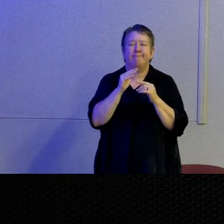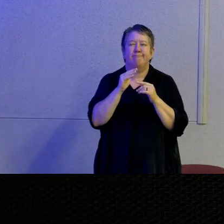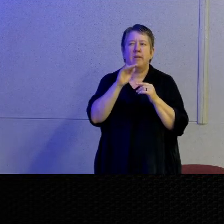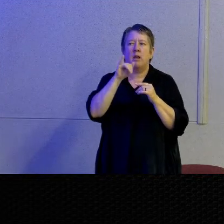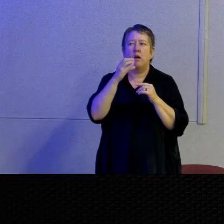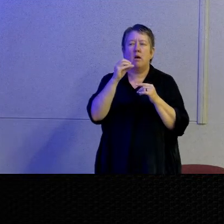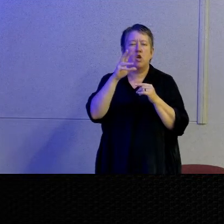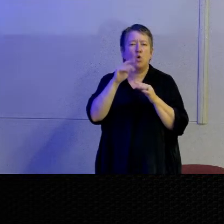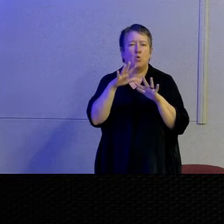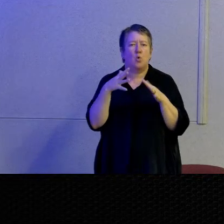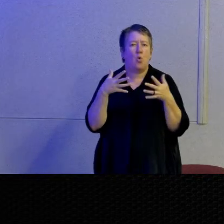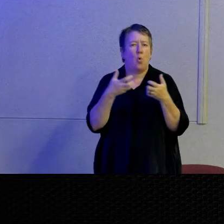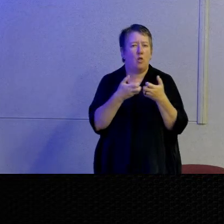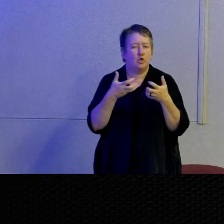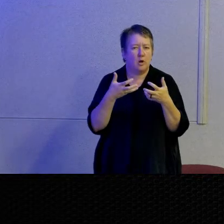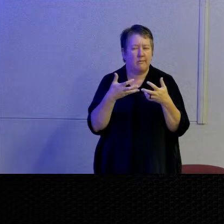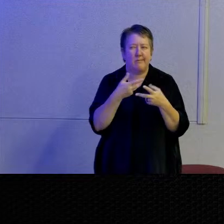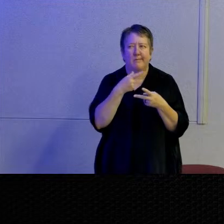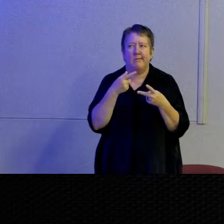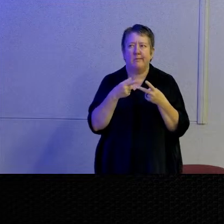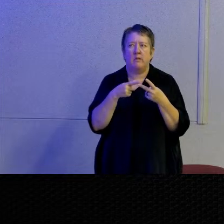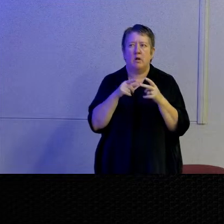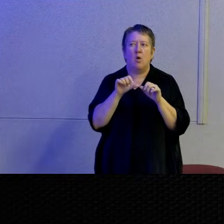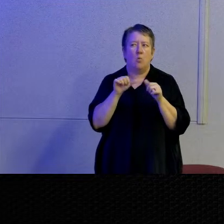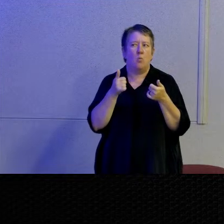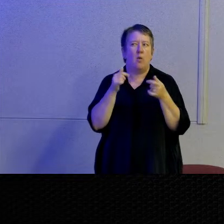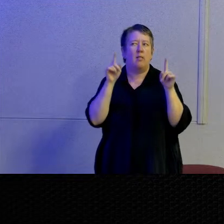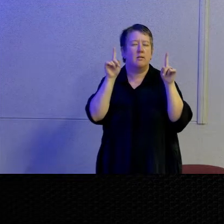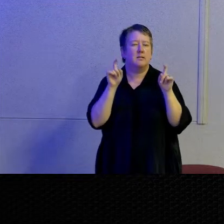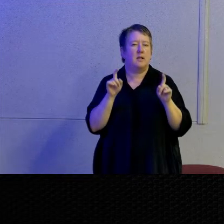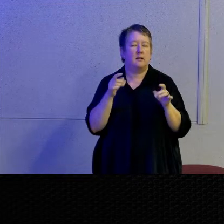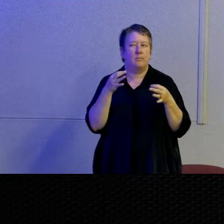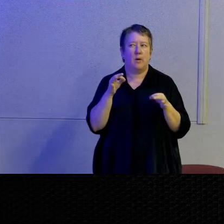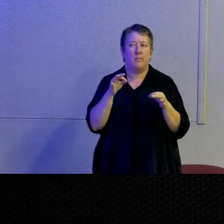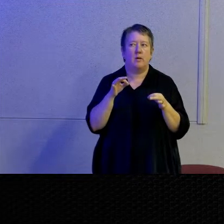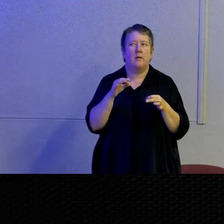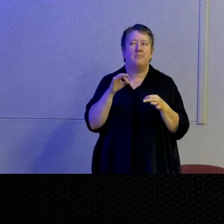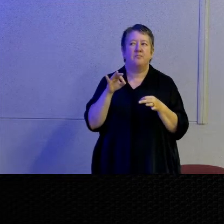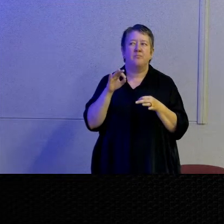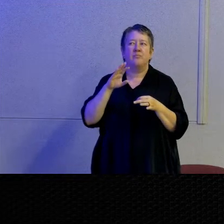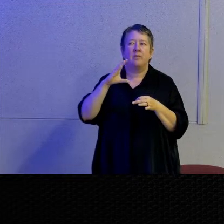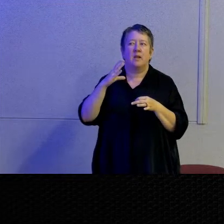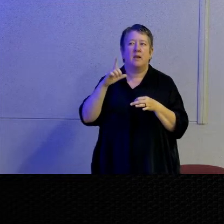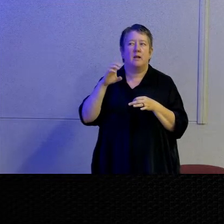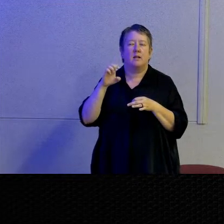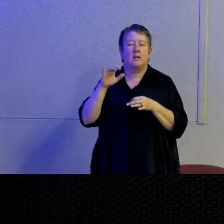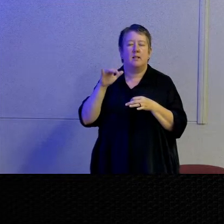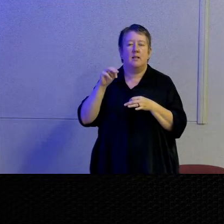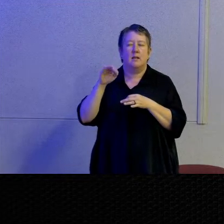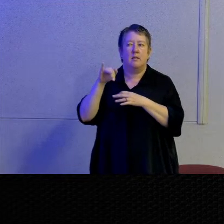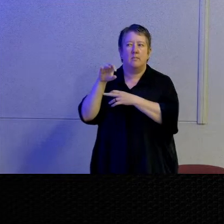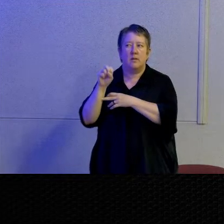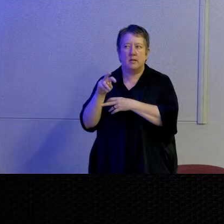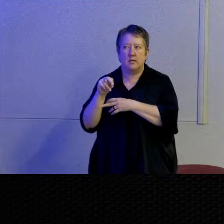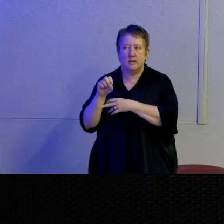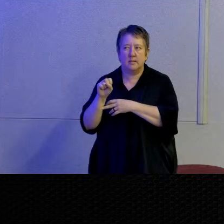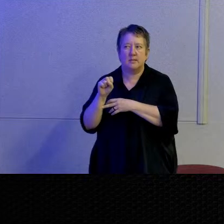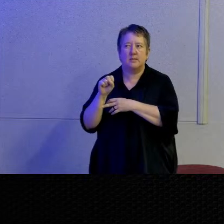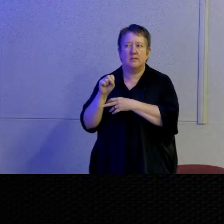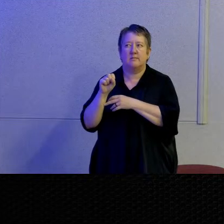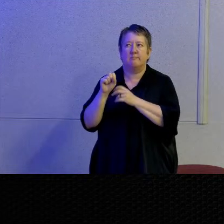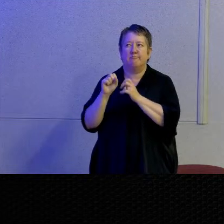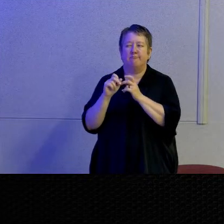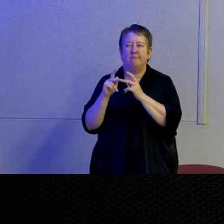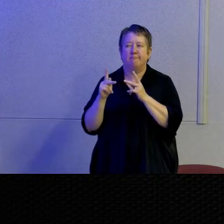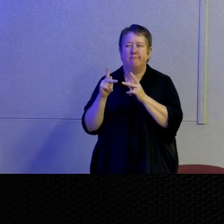It's a well-cited paper. Of course, we know the contribution by John Clements on statistical hadronization and thermal